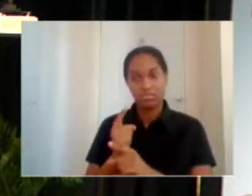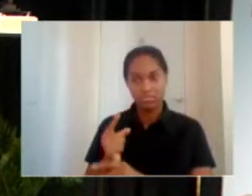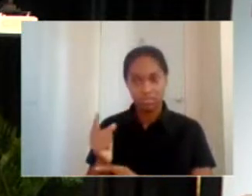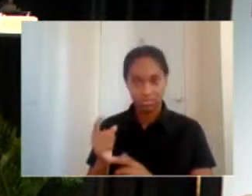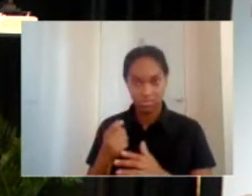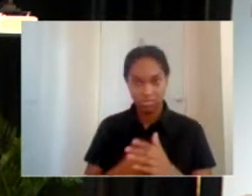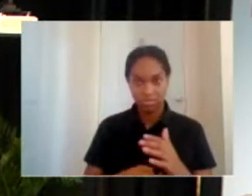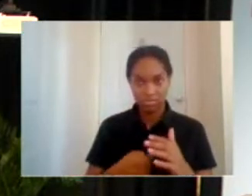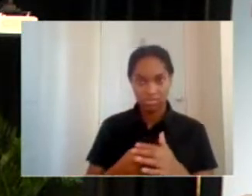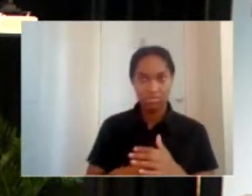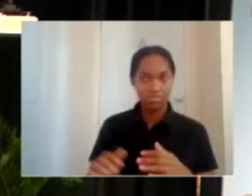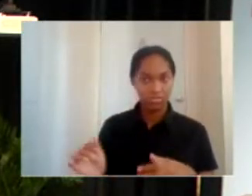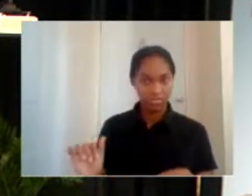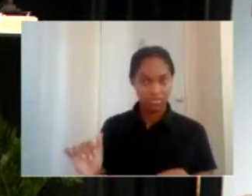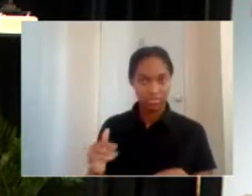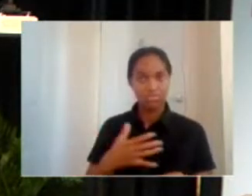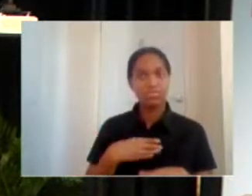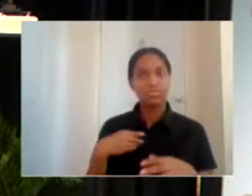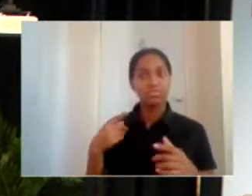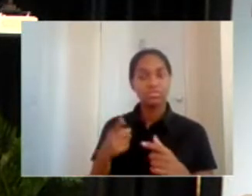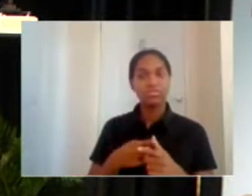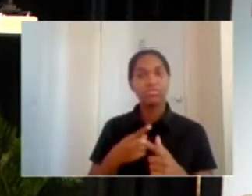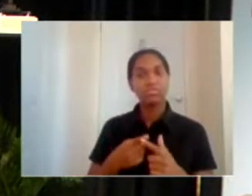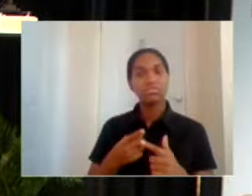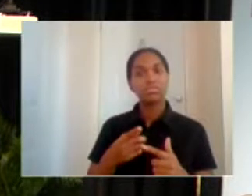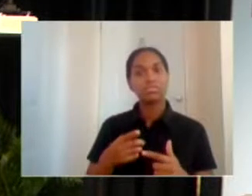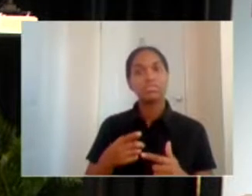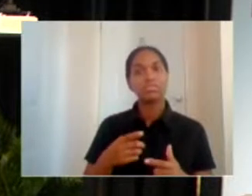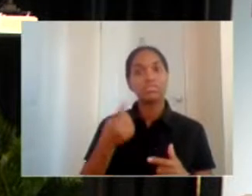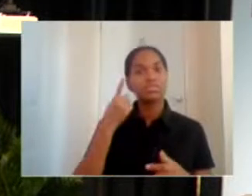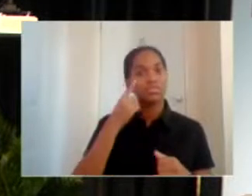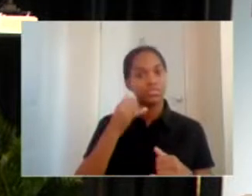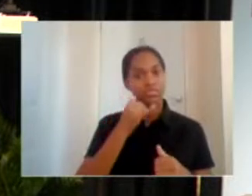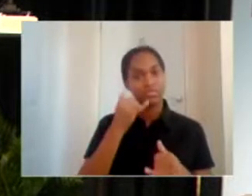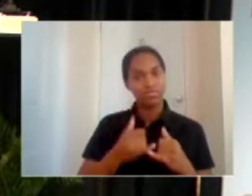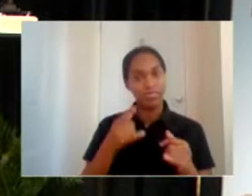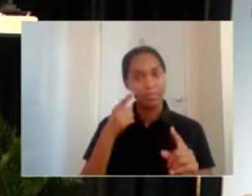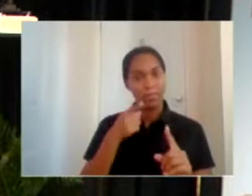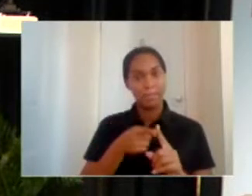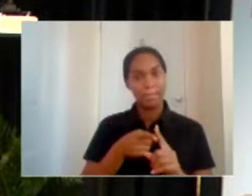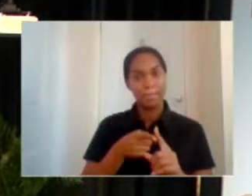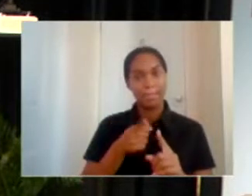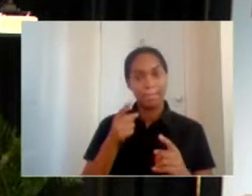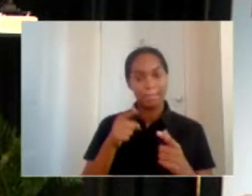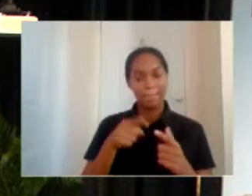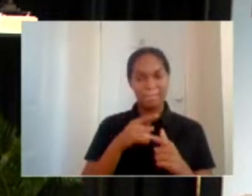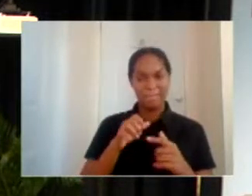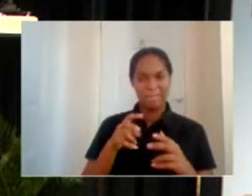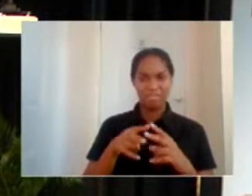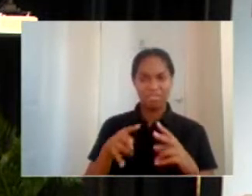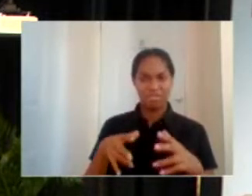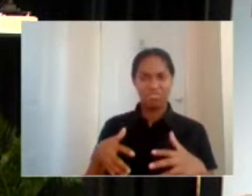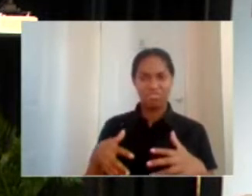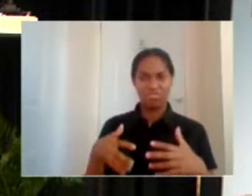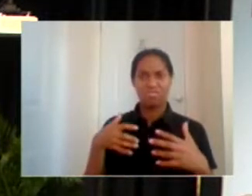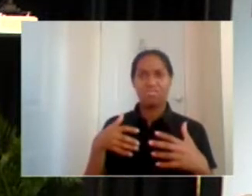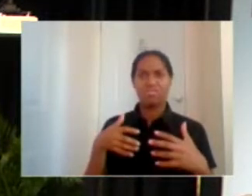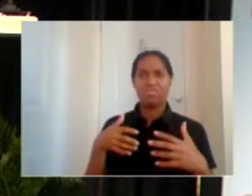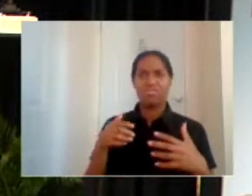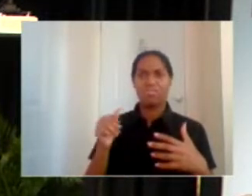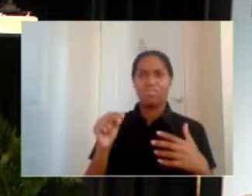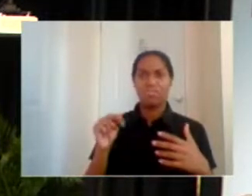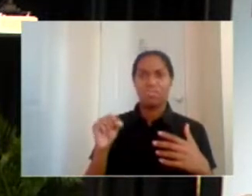well. And then to the final point about that very aggressive analog shutoff